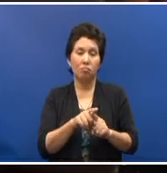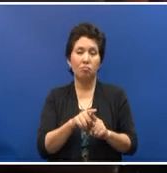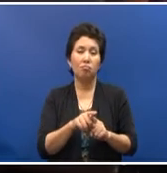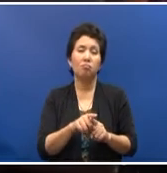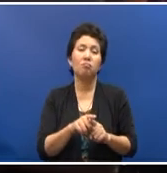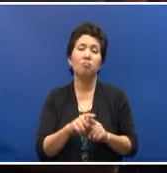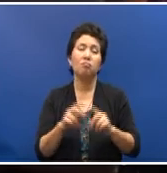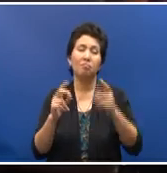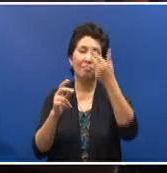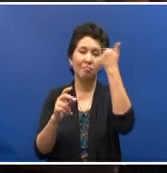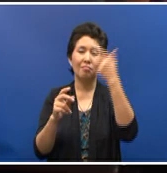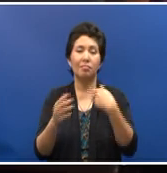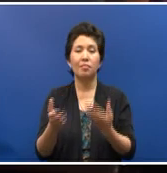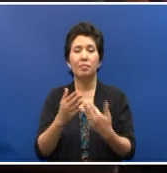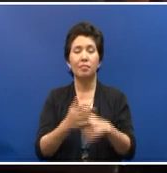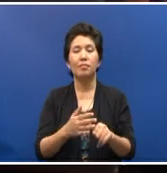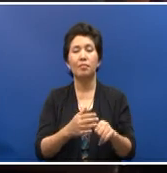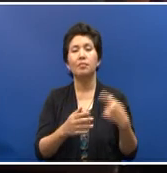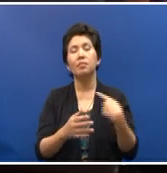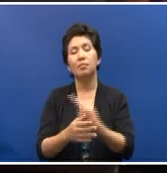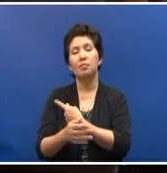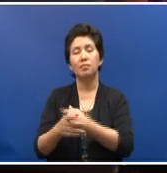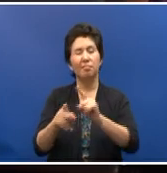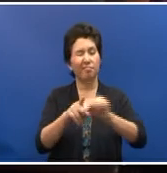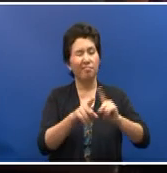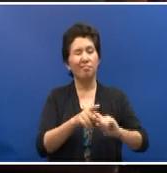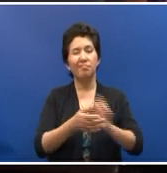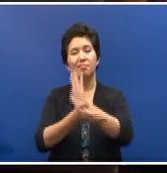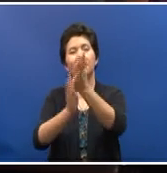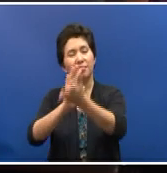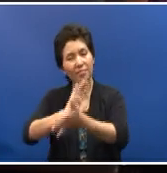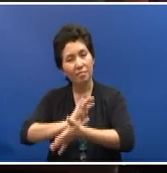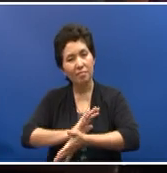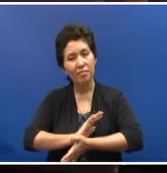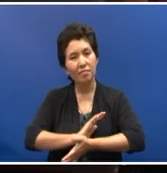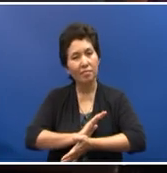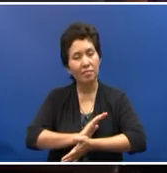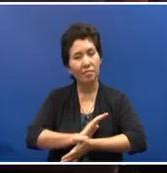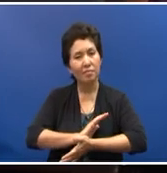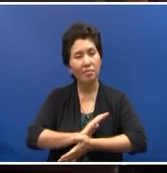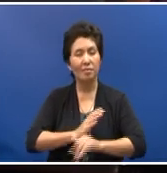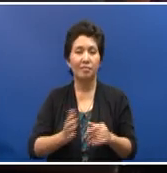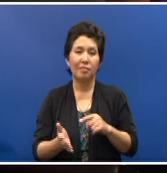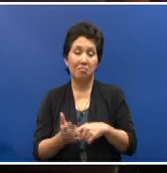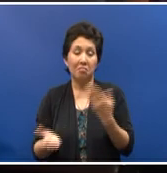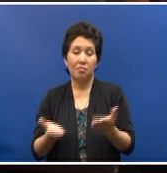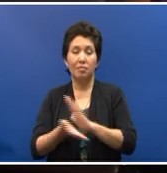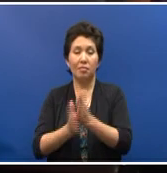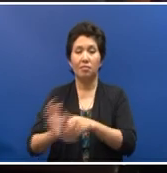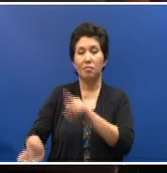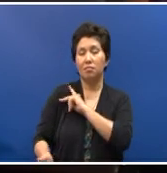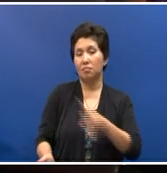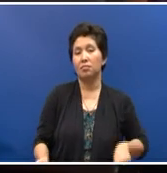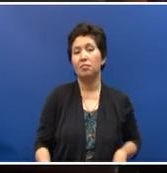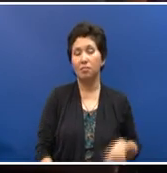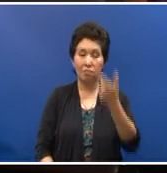example, it may be our destiny to be born into royalty. Okay, so someone will be a king, okay,